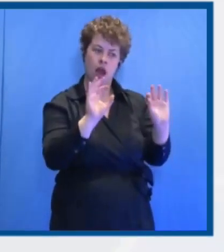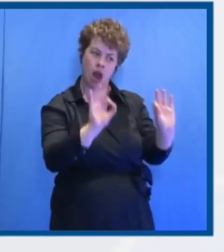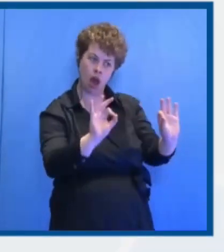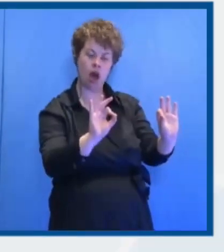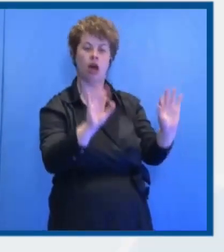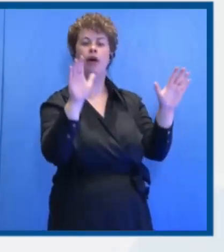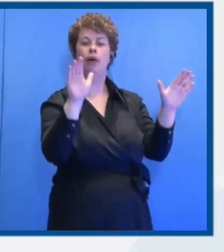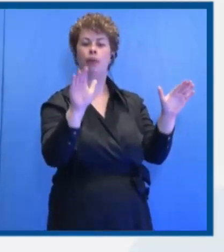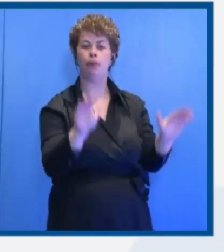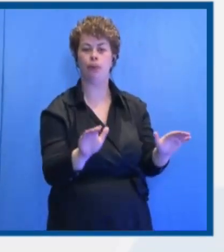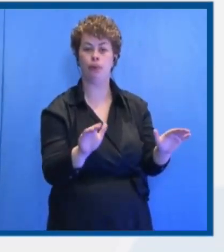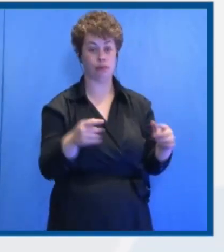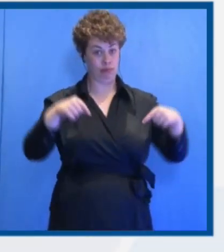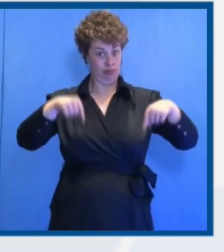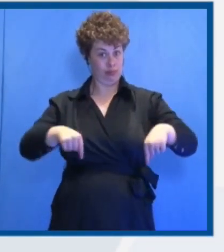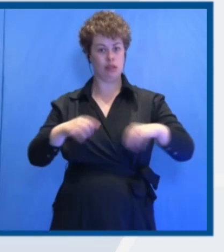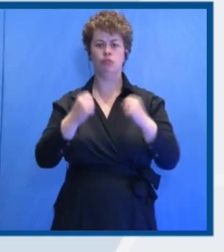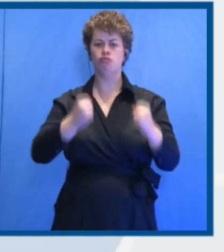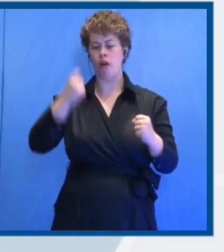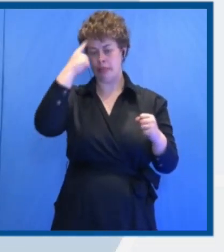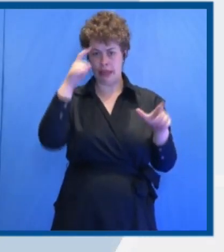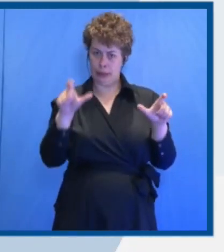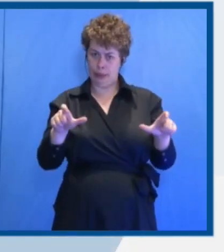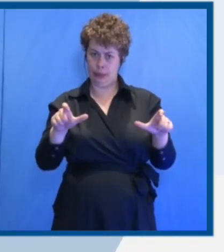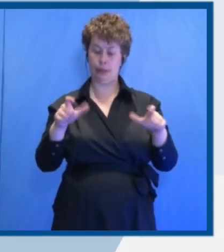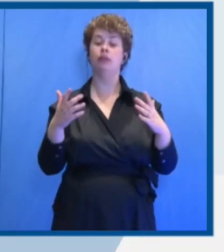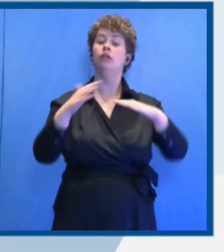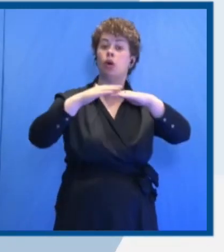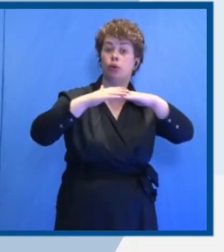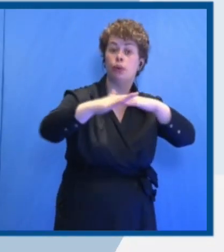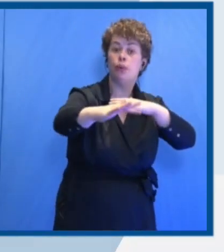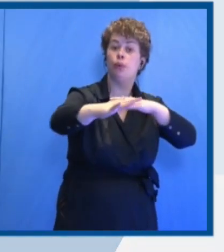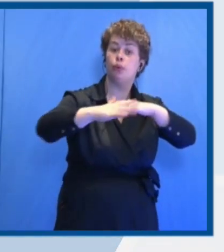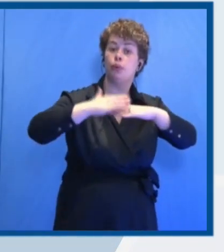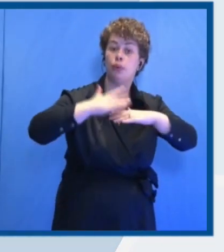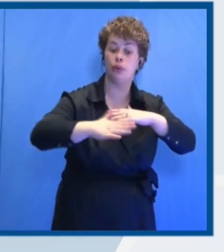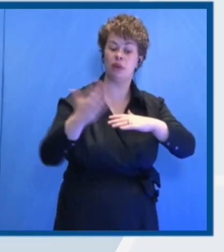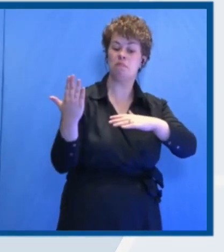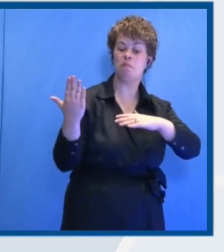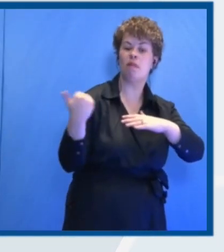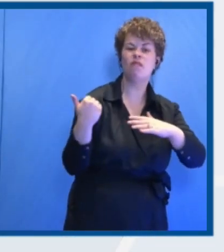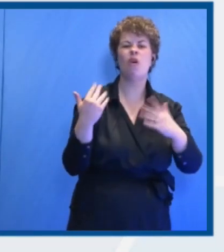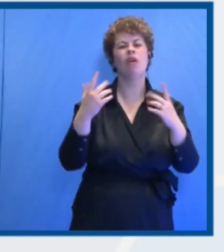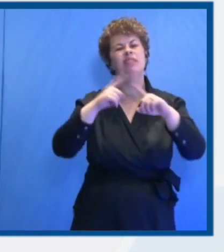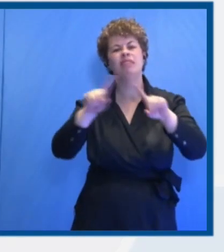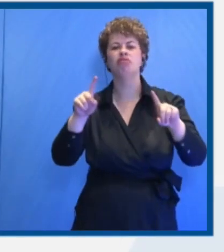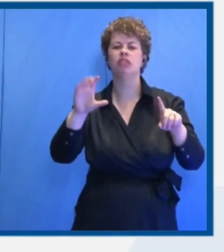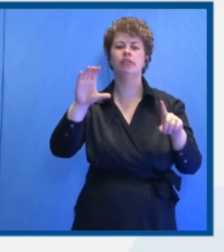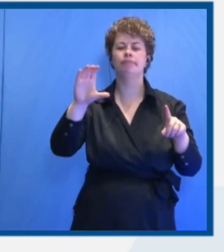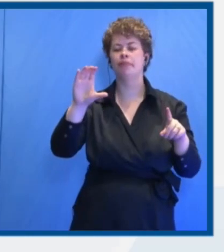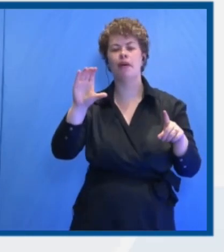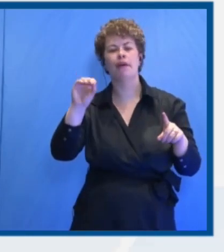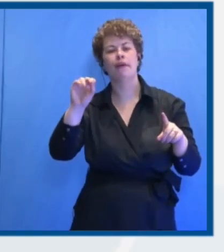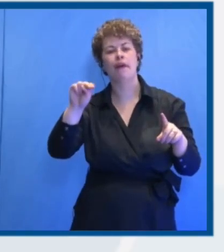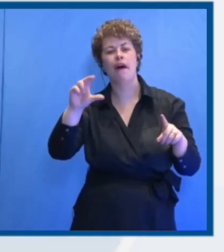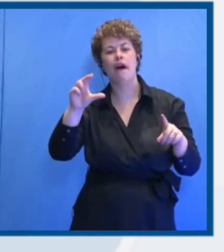approach, which means to transform coastal defense measures from traditional gray infrastructure to the equal use